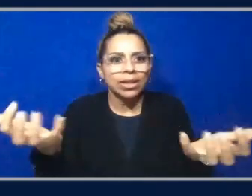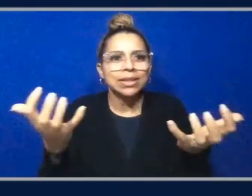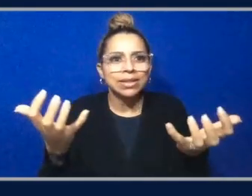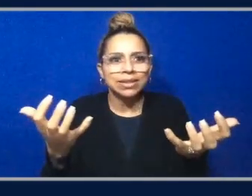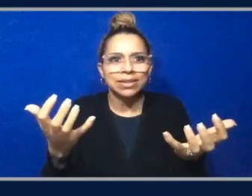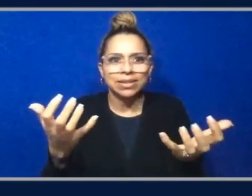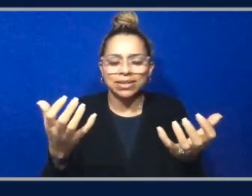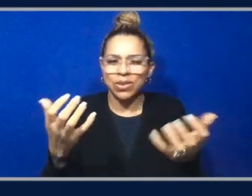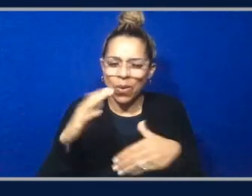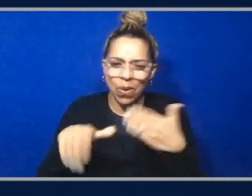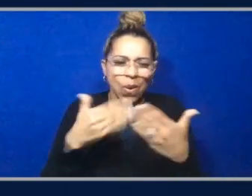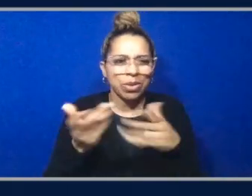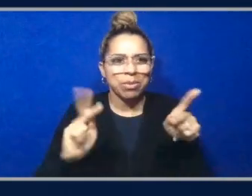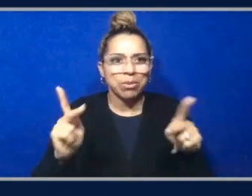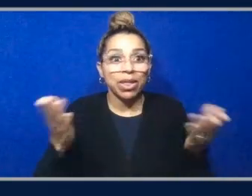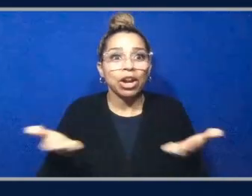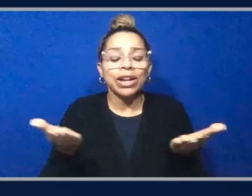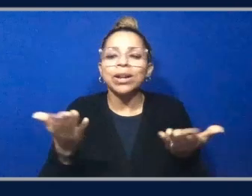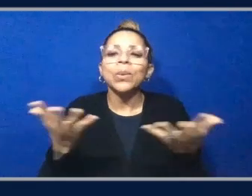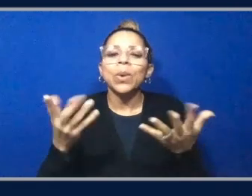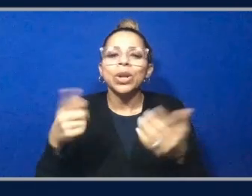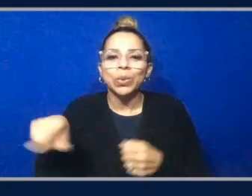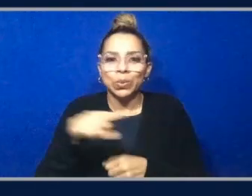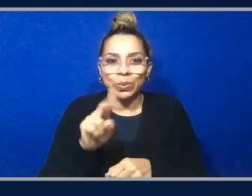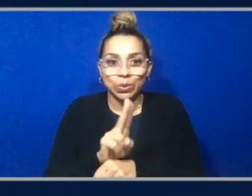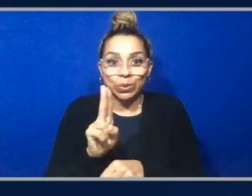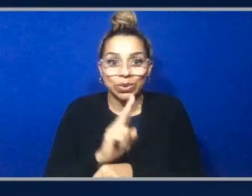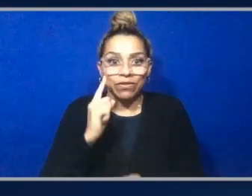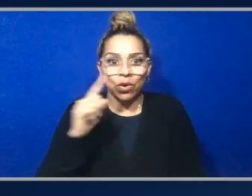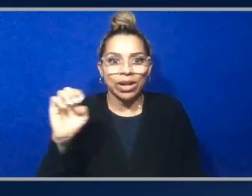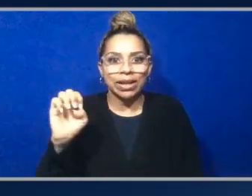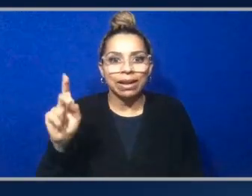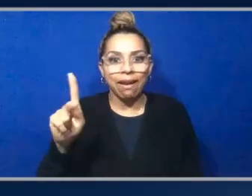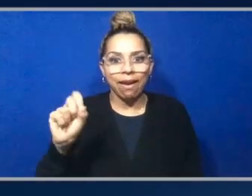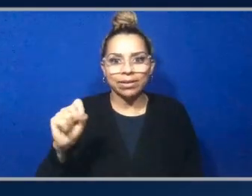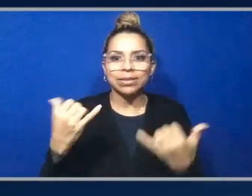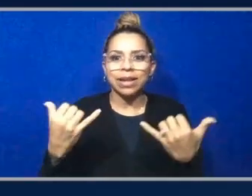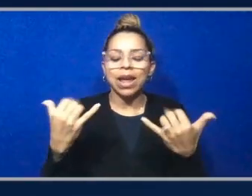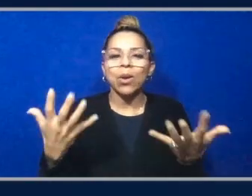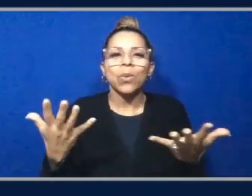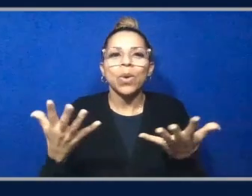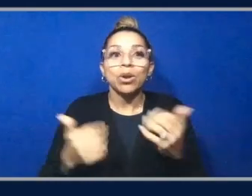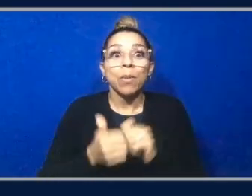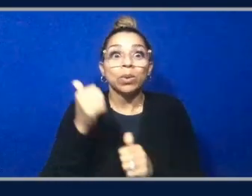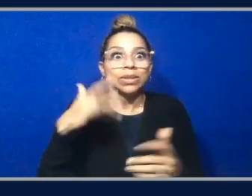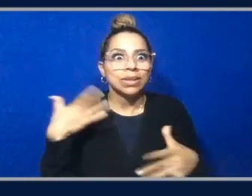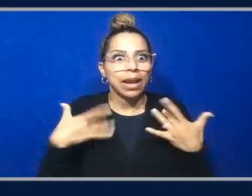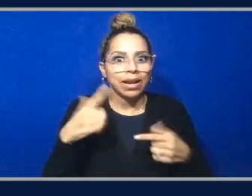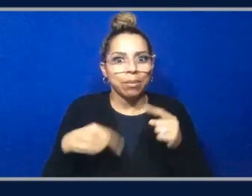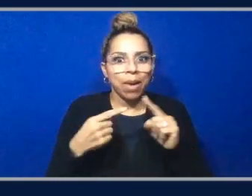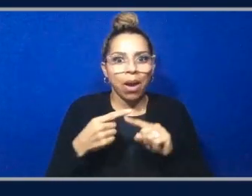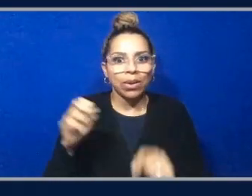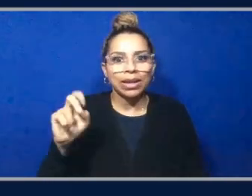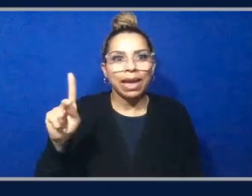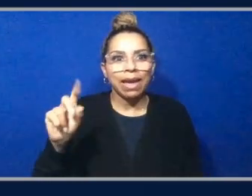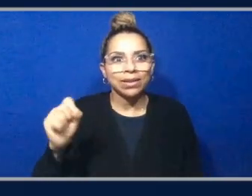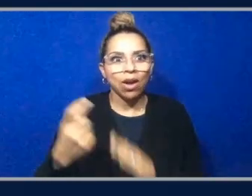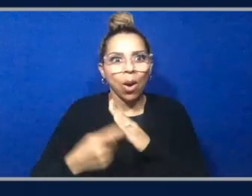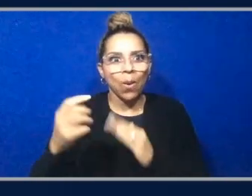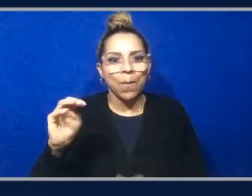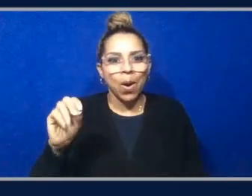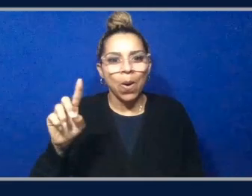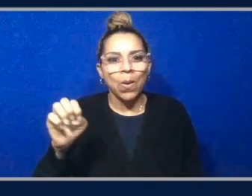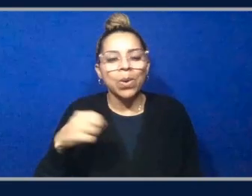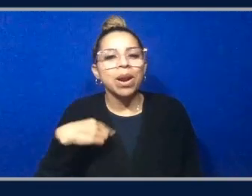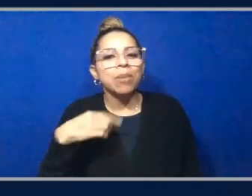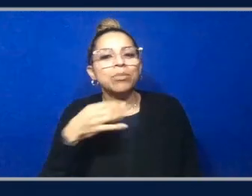are you most excited to see with EKS auto mode? And I almost want to turn the question back to the two of you. What do you want to hear from customers and partners who start to use this feature